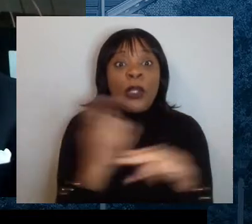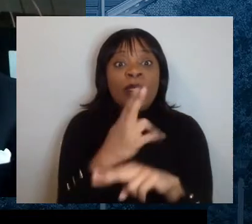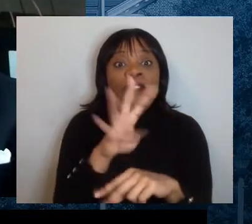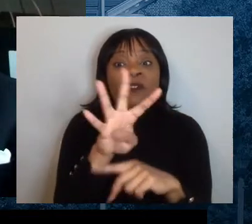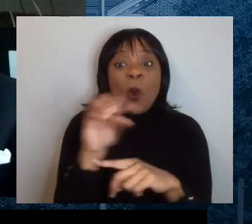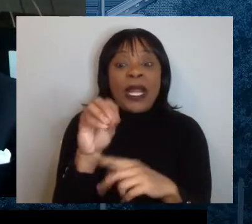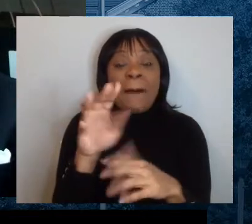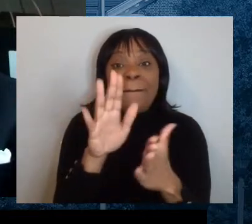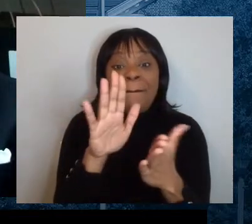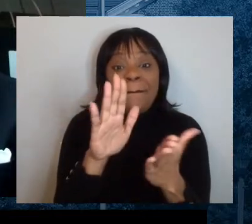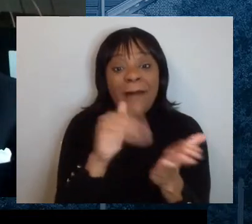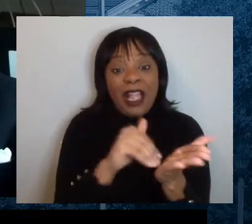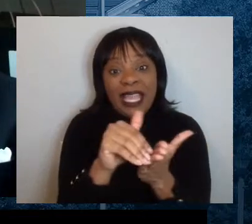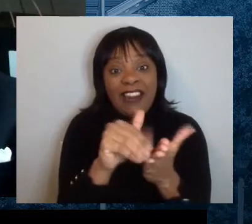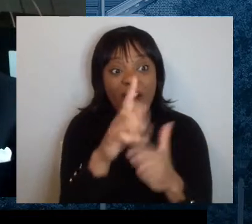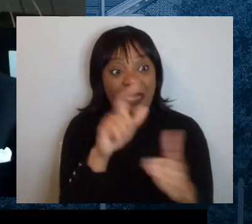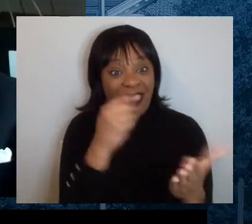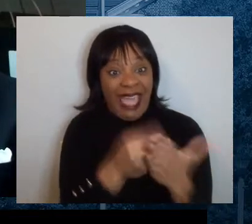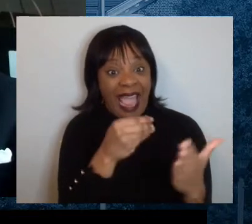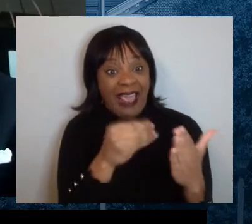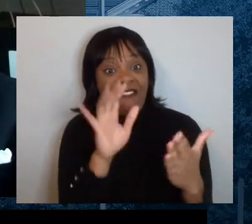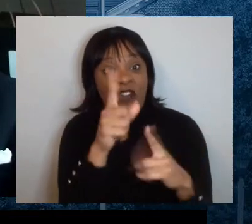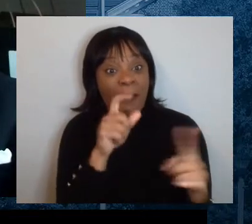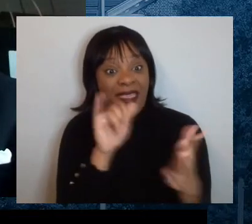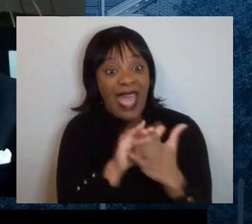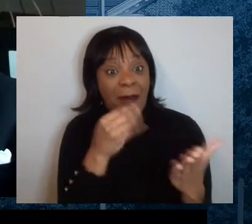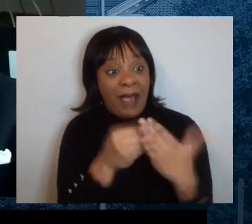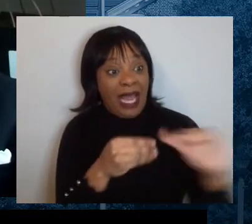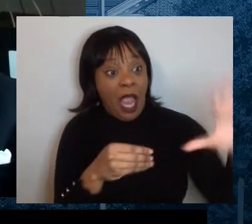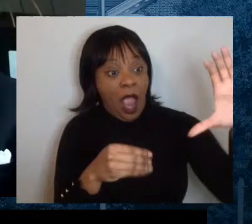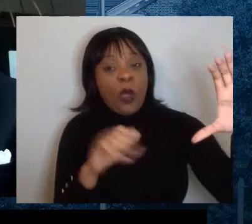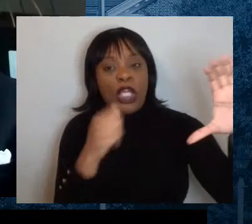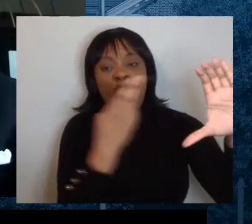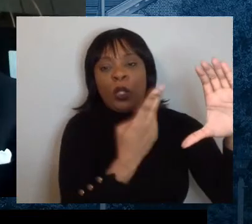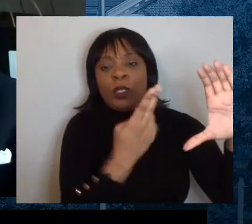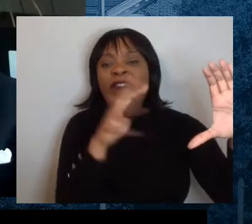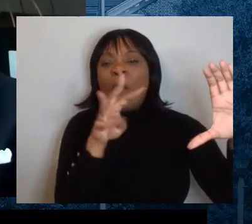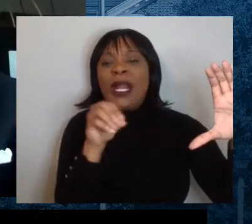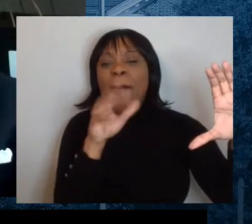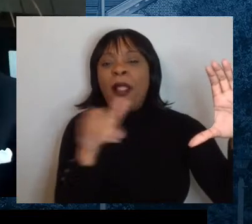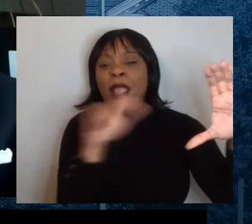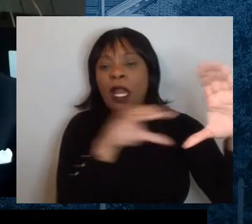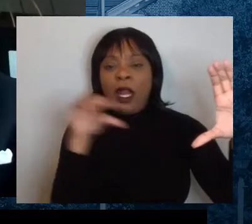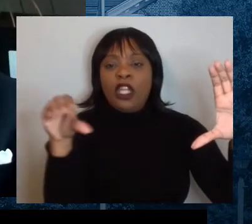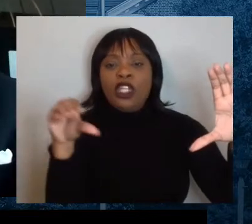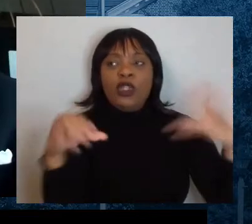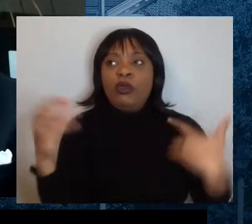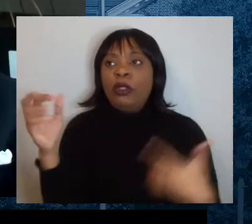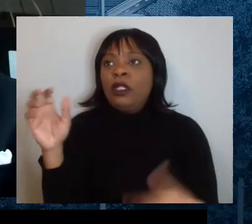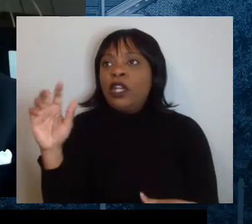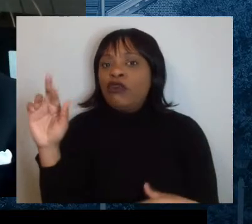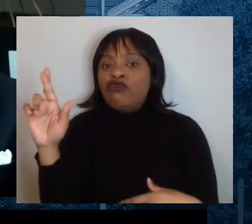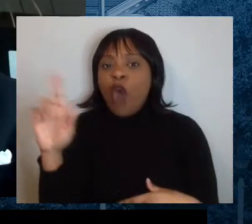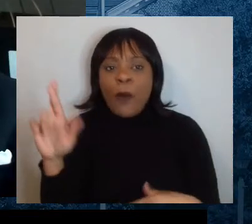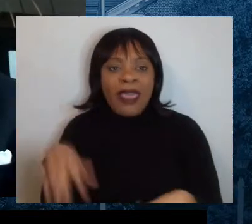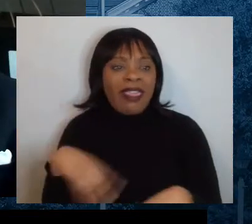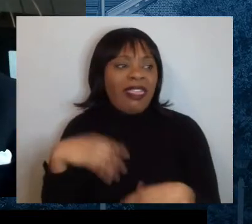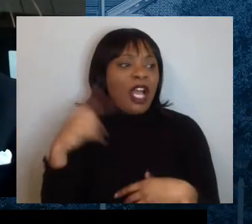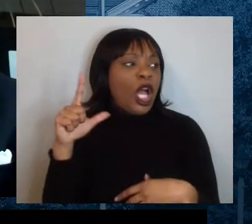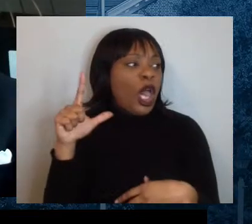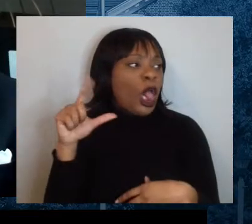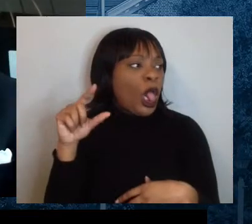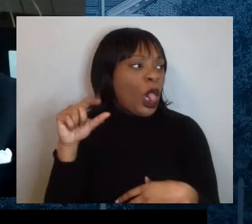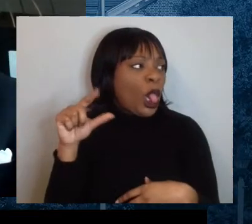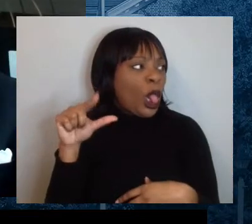money for projects from Selbyville to Georgetown to Rehoboth to Lewis to Harrington to Duck Creek